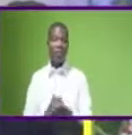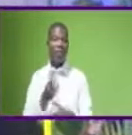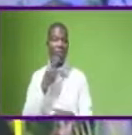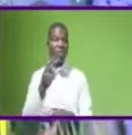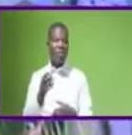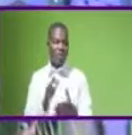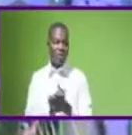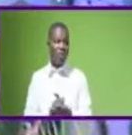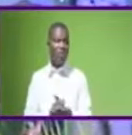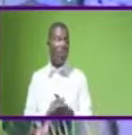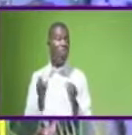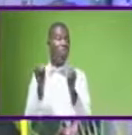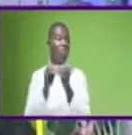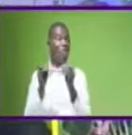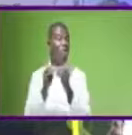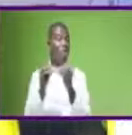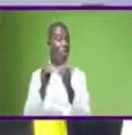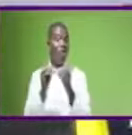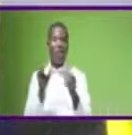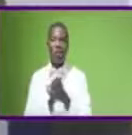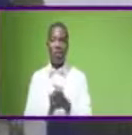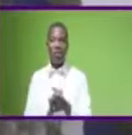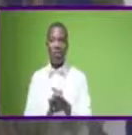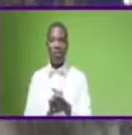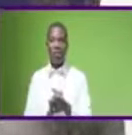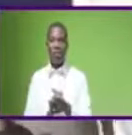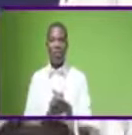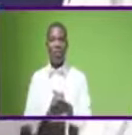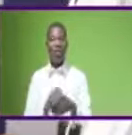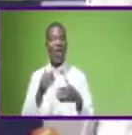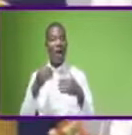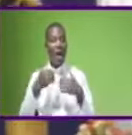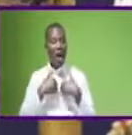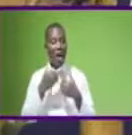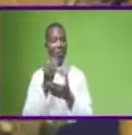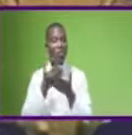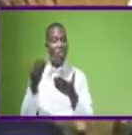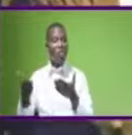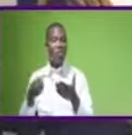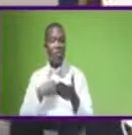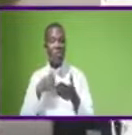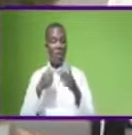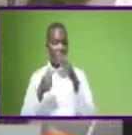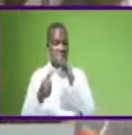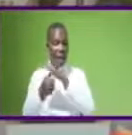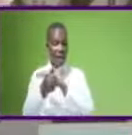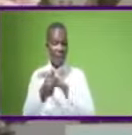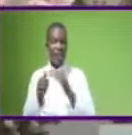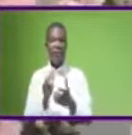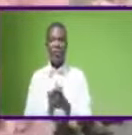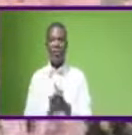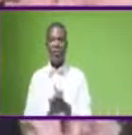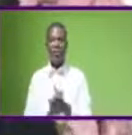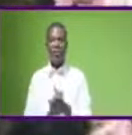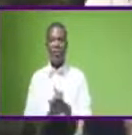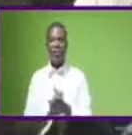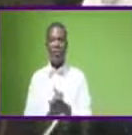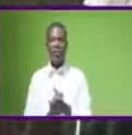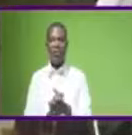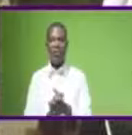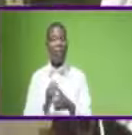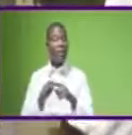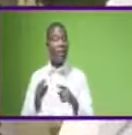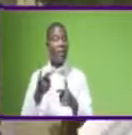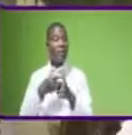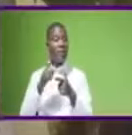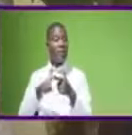you shall hear or perceive. There are so many things that I have hidden. For the next 10 years,